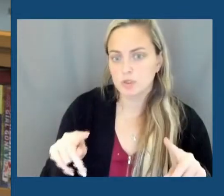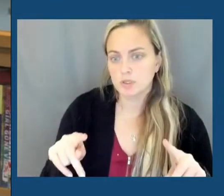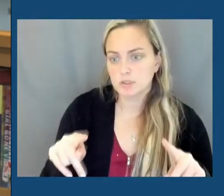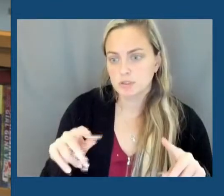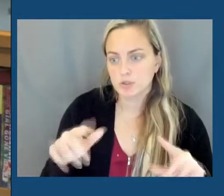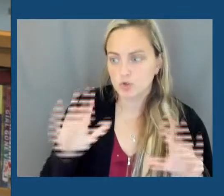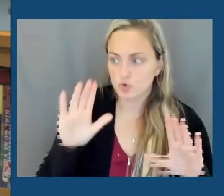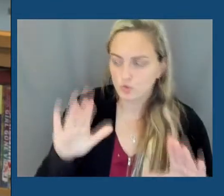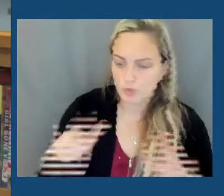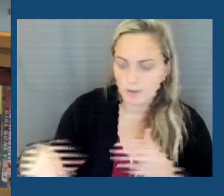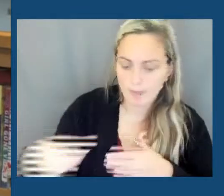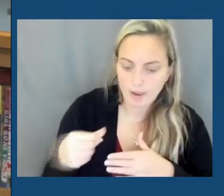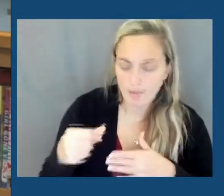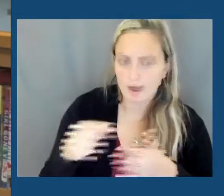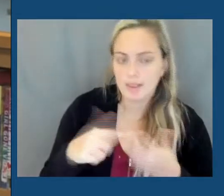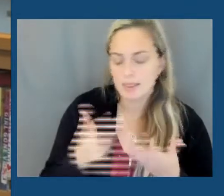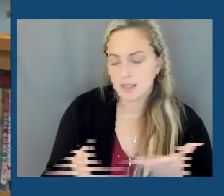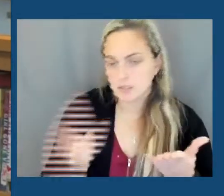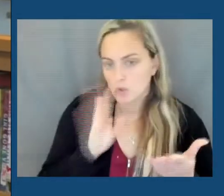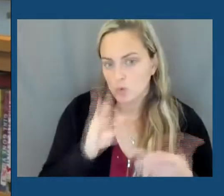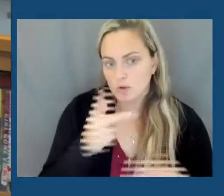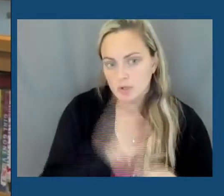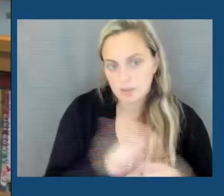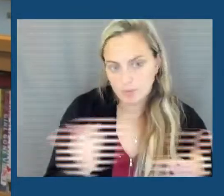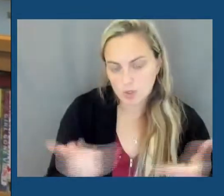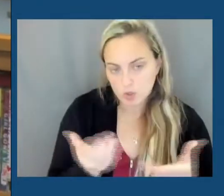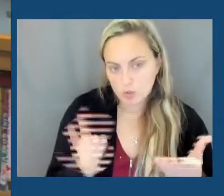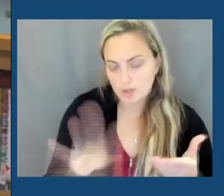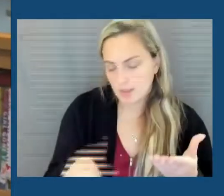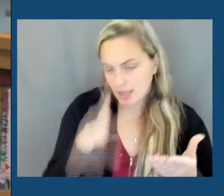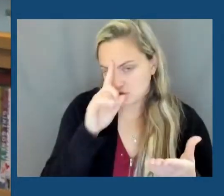salaries, great benefits, and things that are going to keep them here. And I think that's